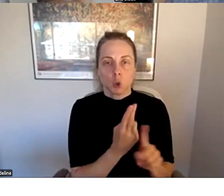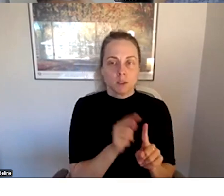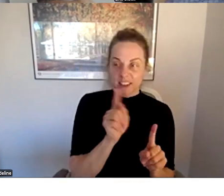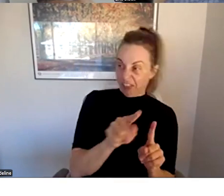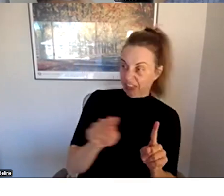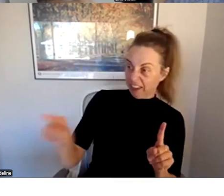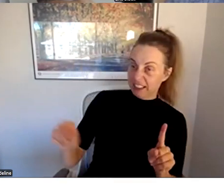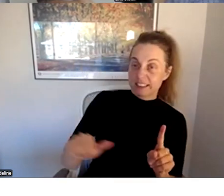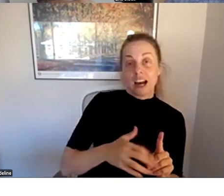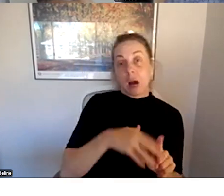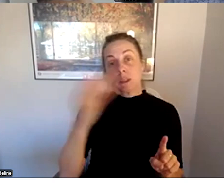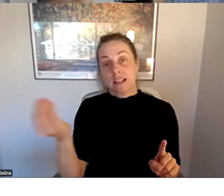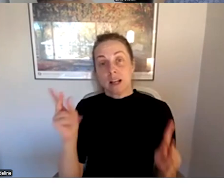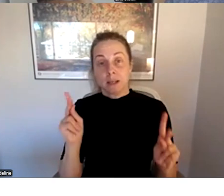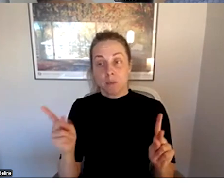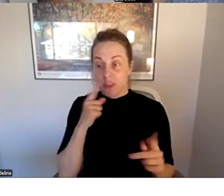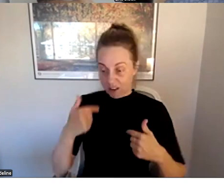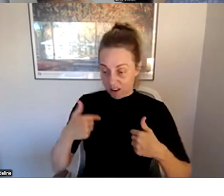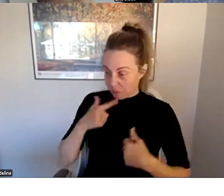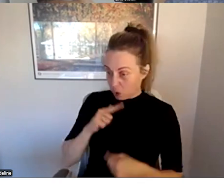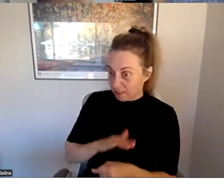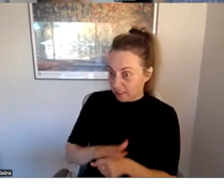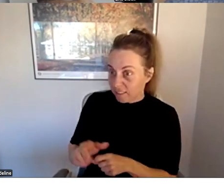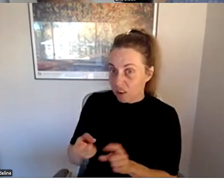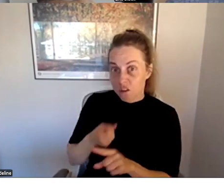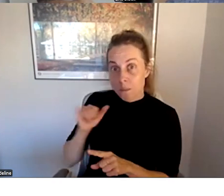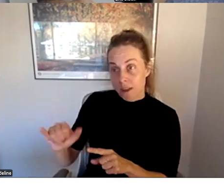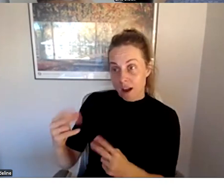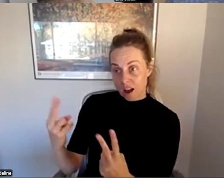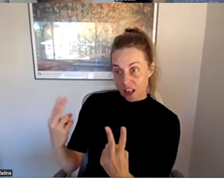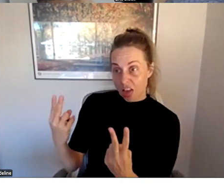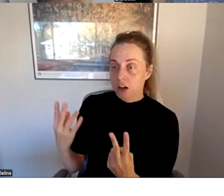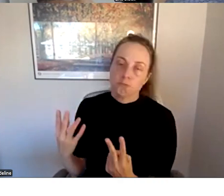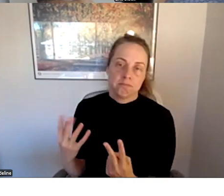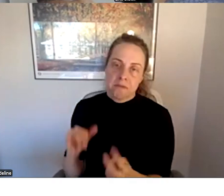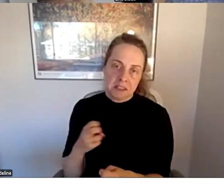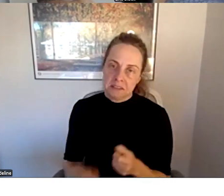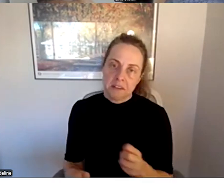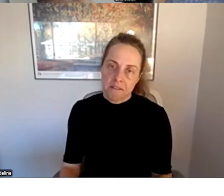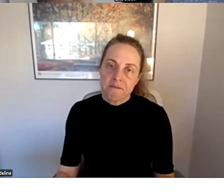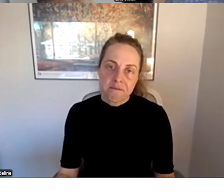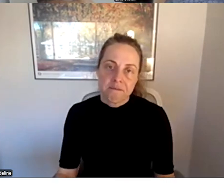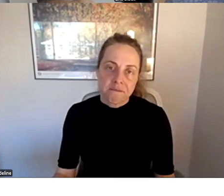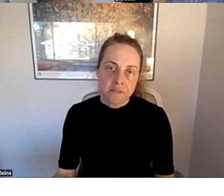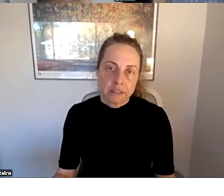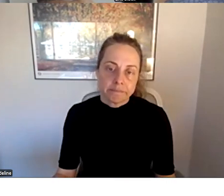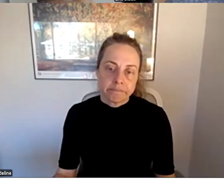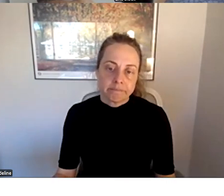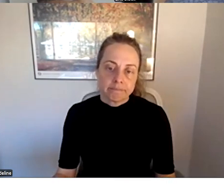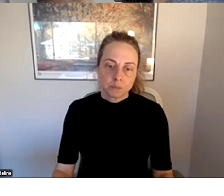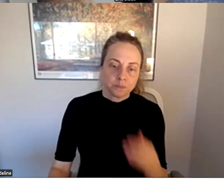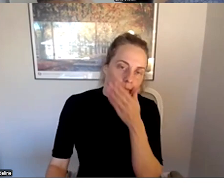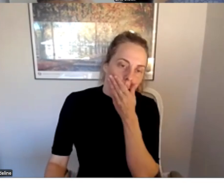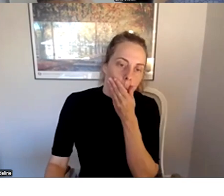factors to judge if they're good enough, I think it can be a tough road to hoe. And I think it's having